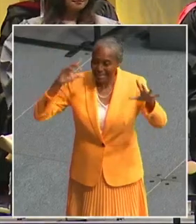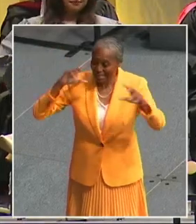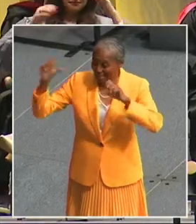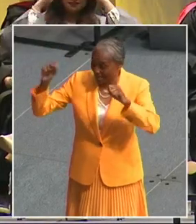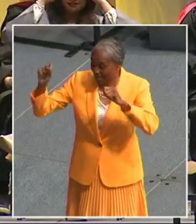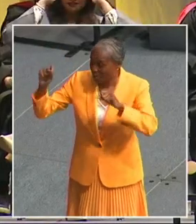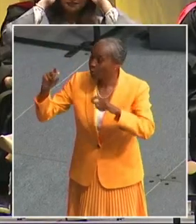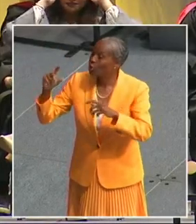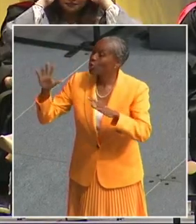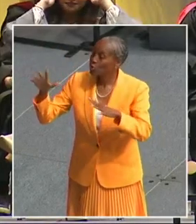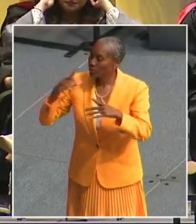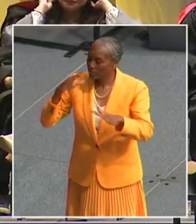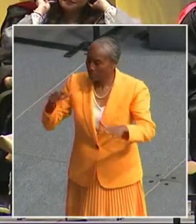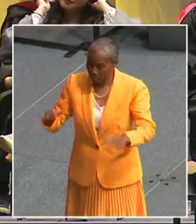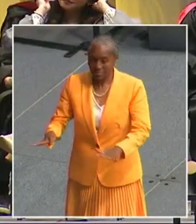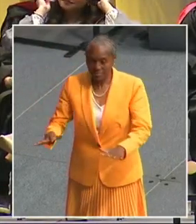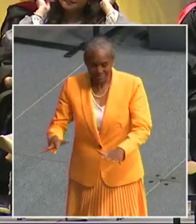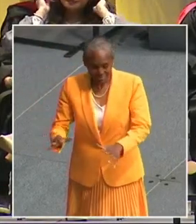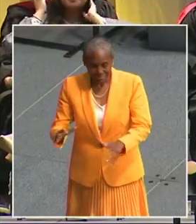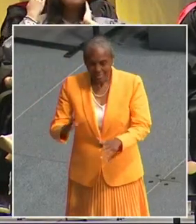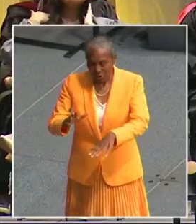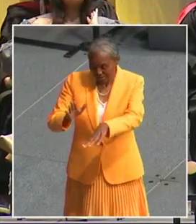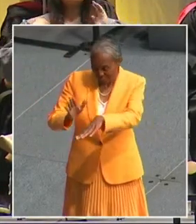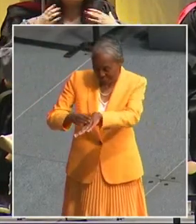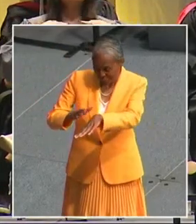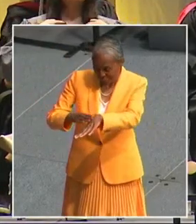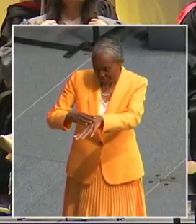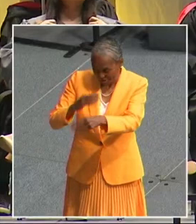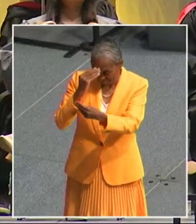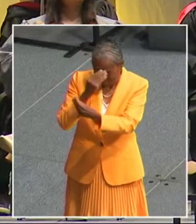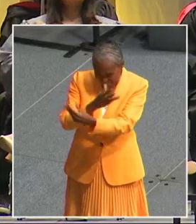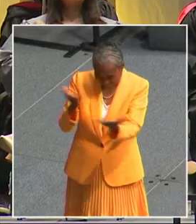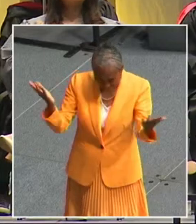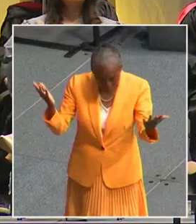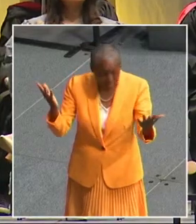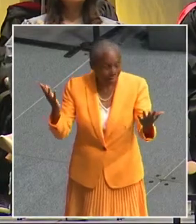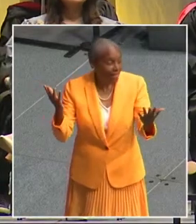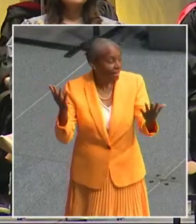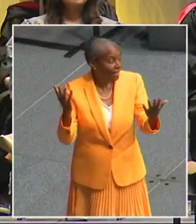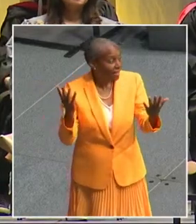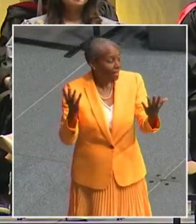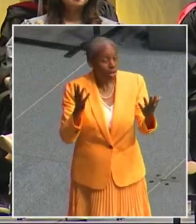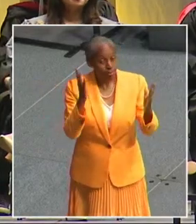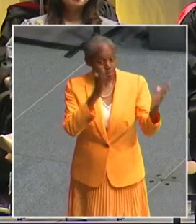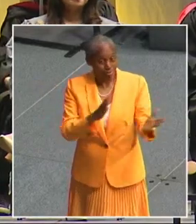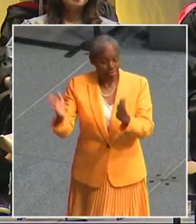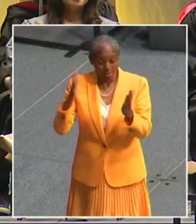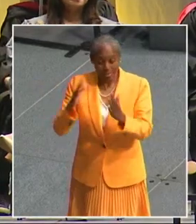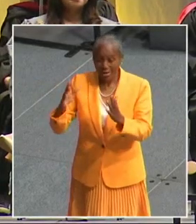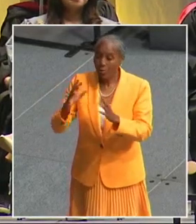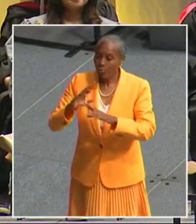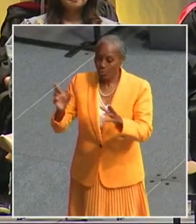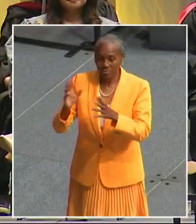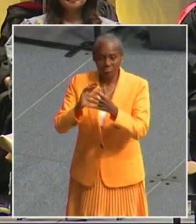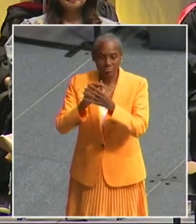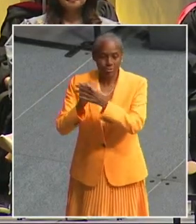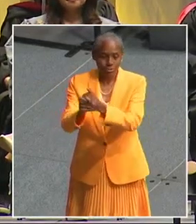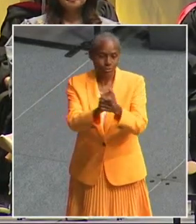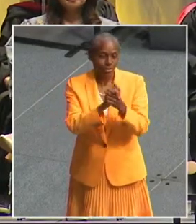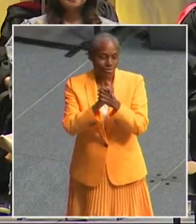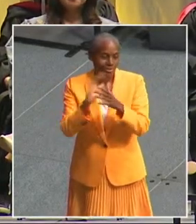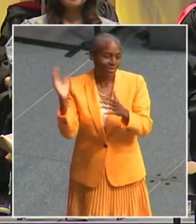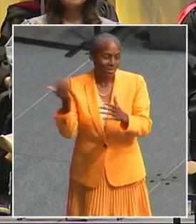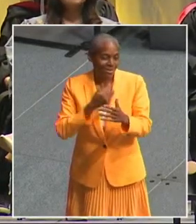in an effort not to startle anyone, we just want to make that announcement. So please be prepared for this as we congratulate